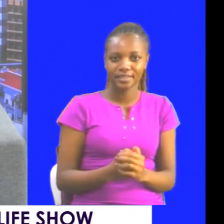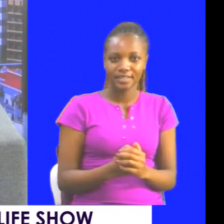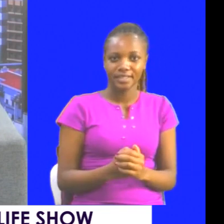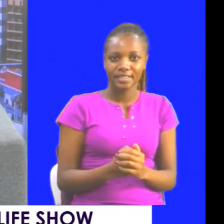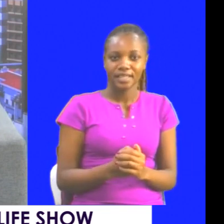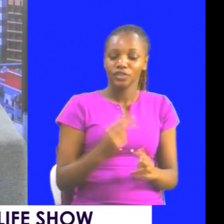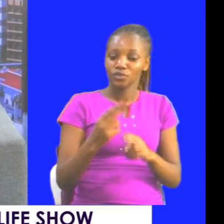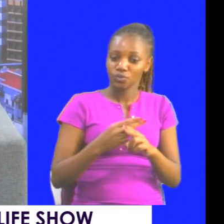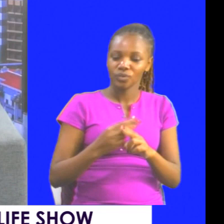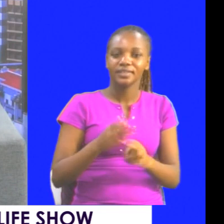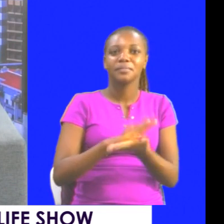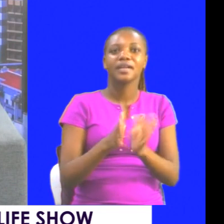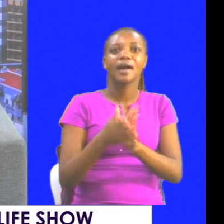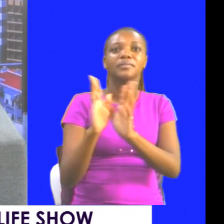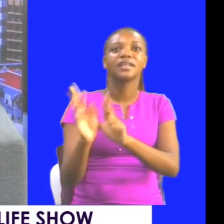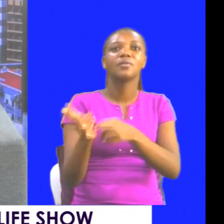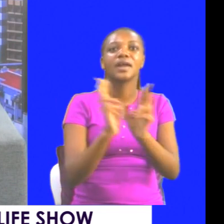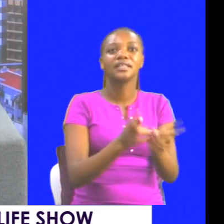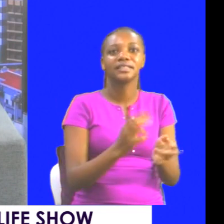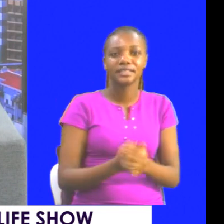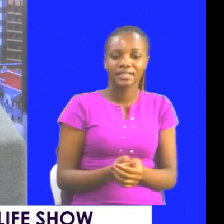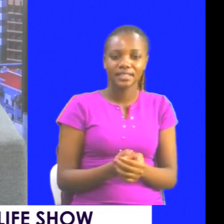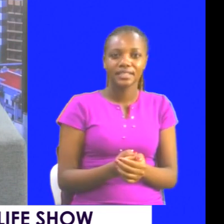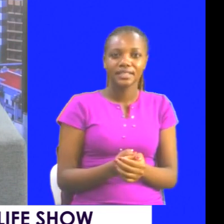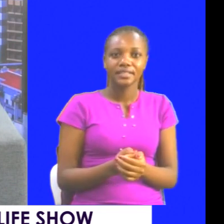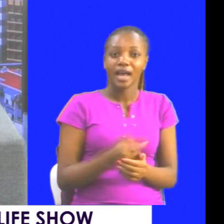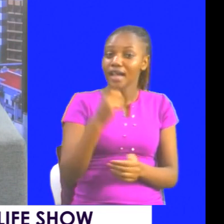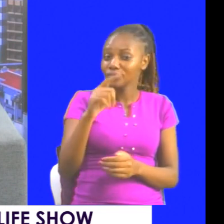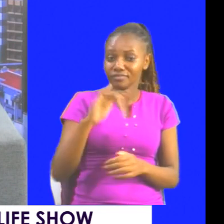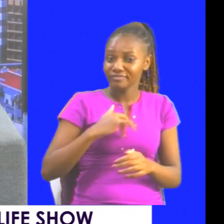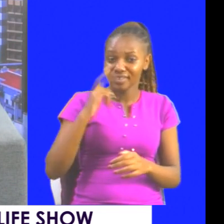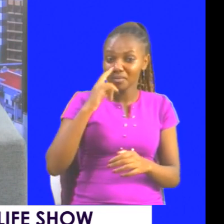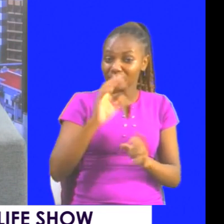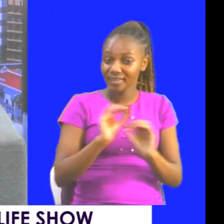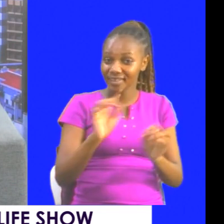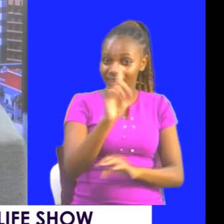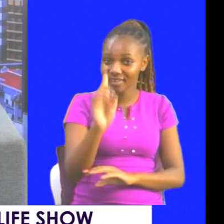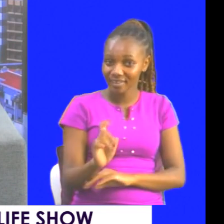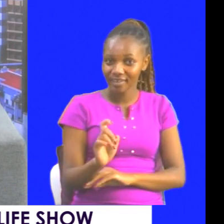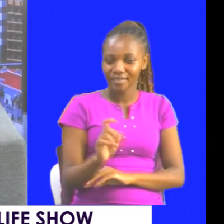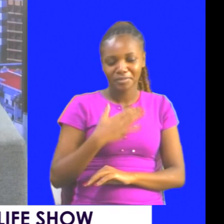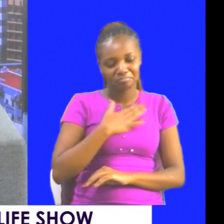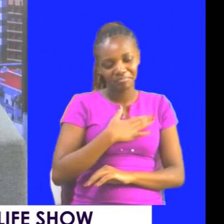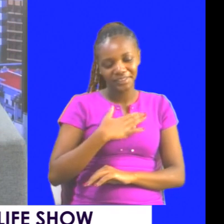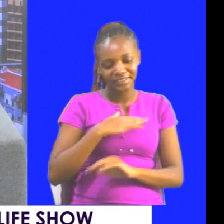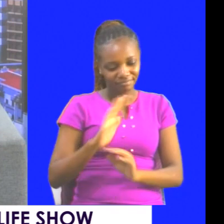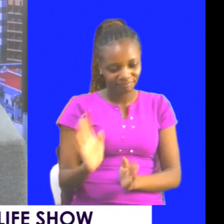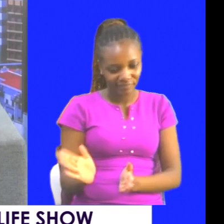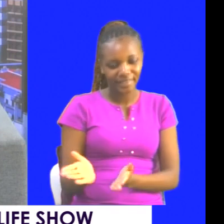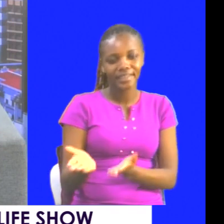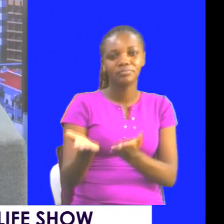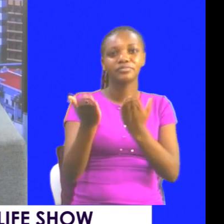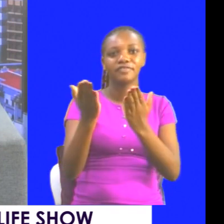soon becoming a routine. Aren't you bored of that amount every month? That is the amount you're